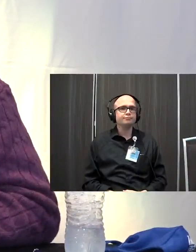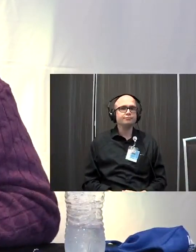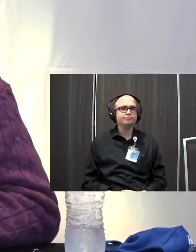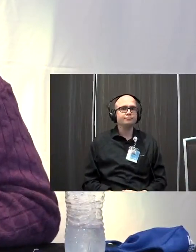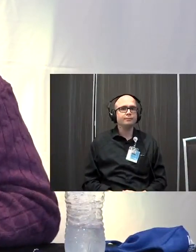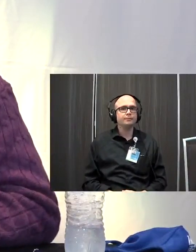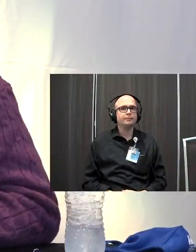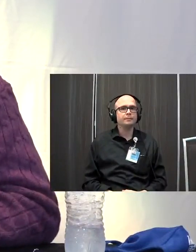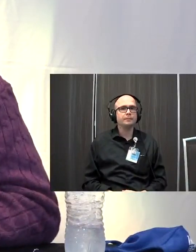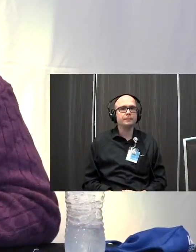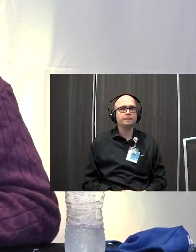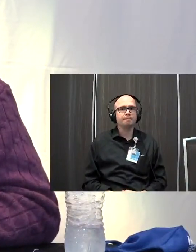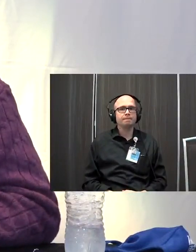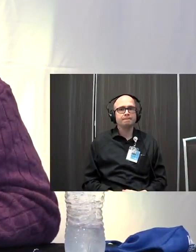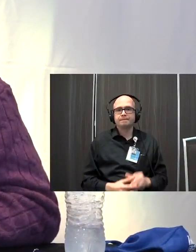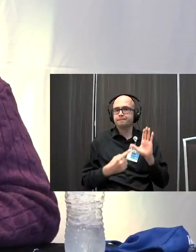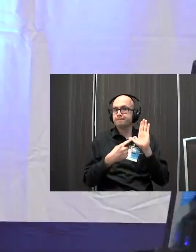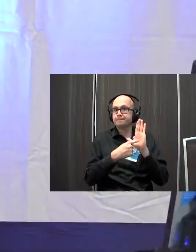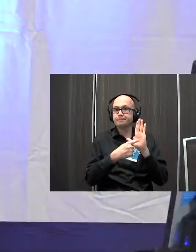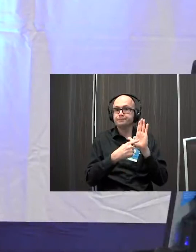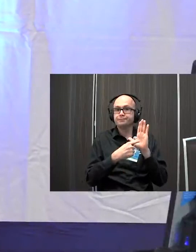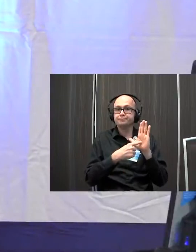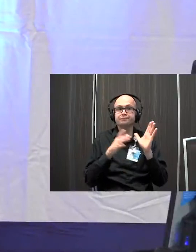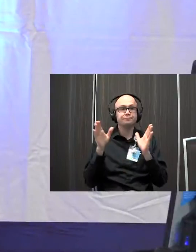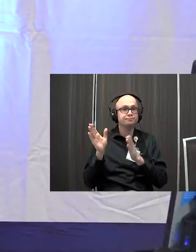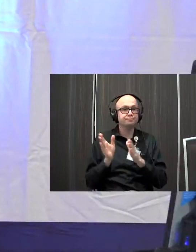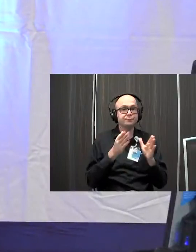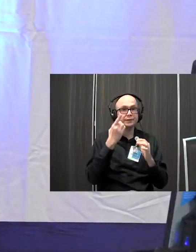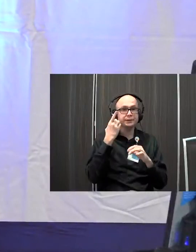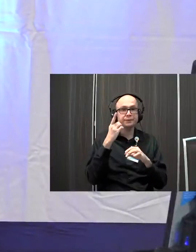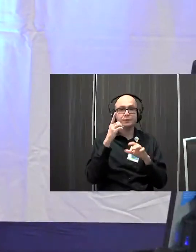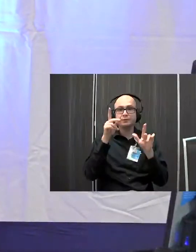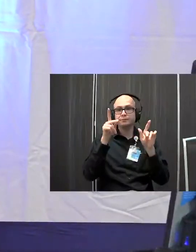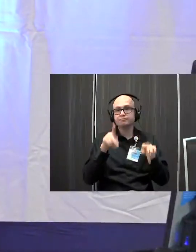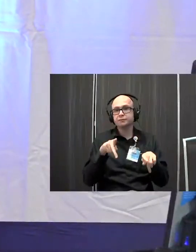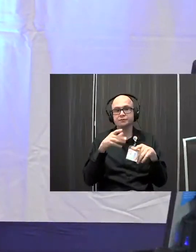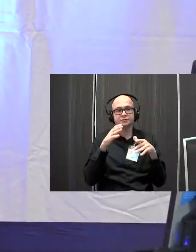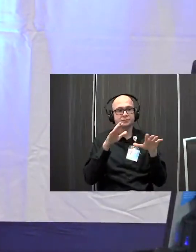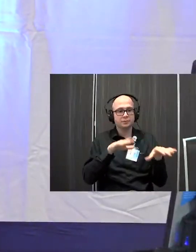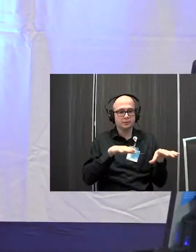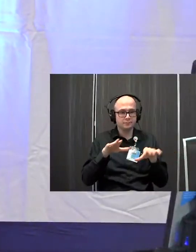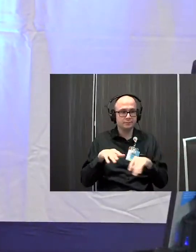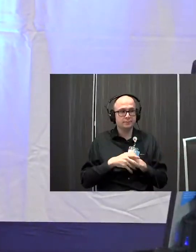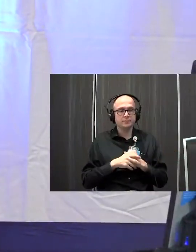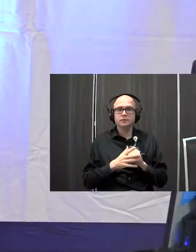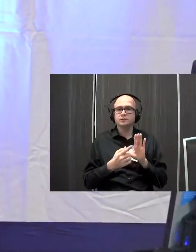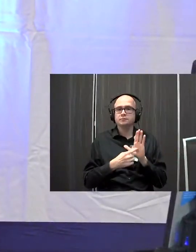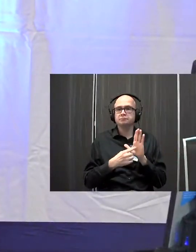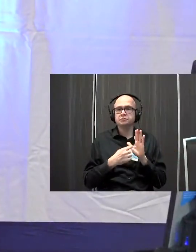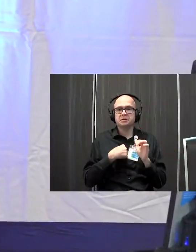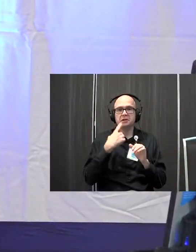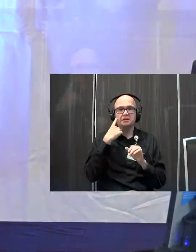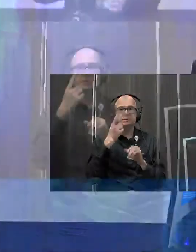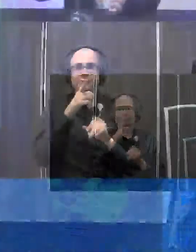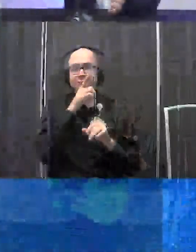This is just an example of kind of a plan for keeping someone calm. And what I like about it is that it shows what I think is true